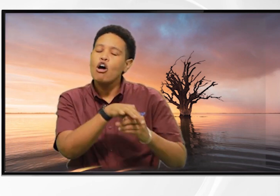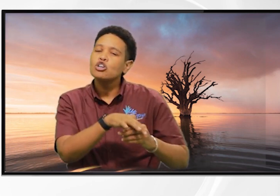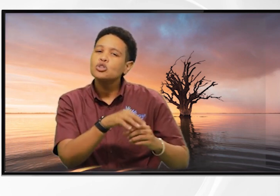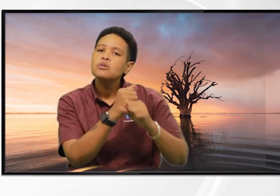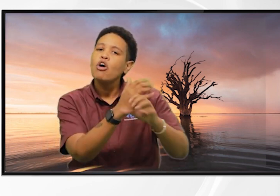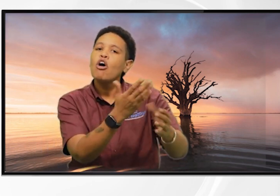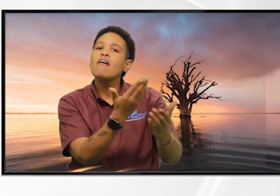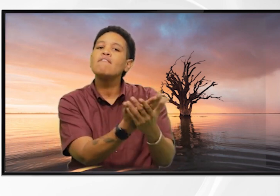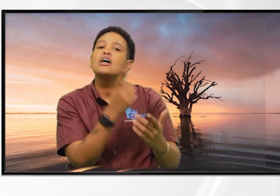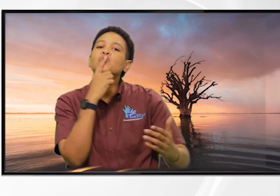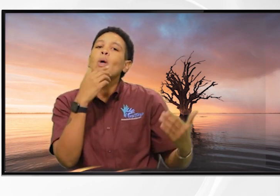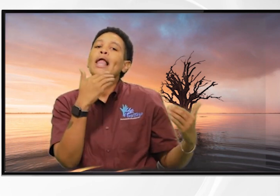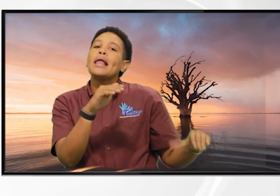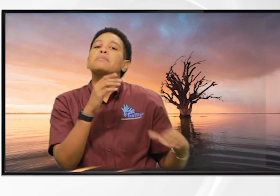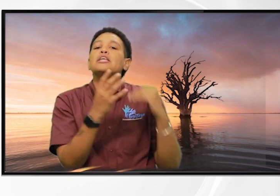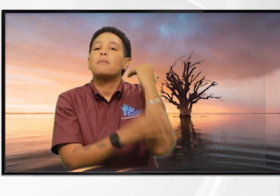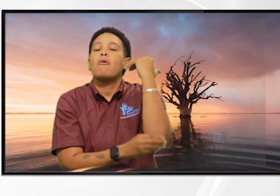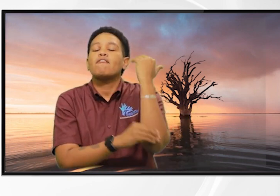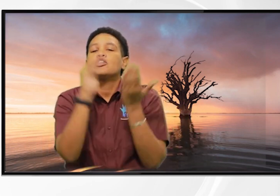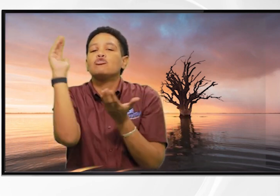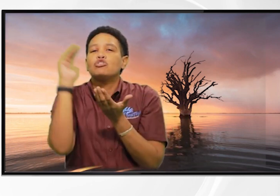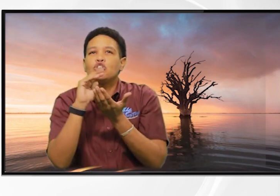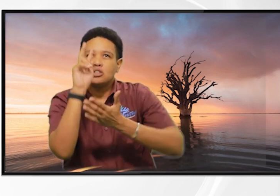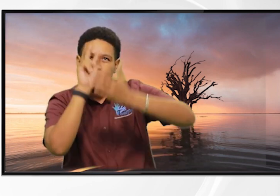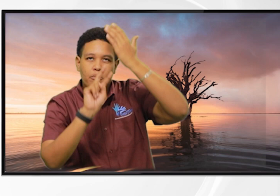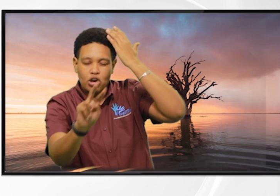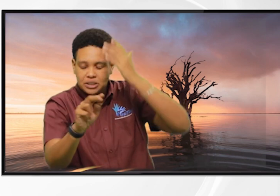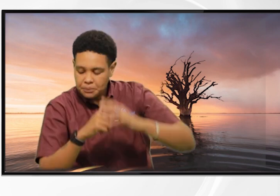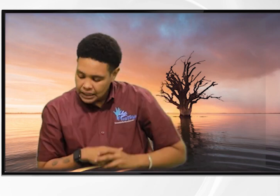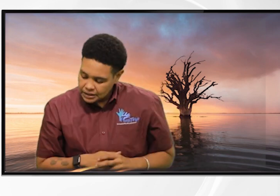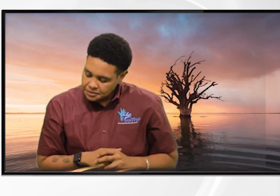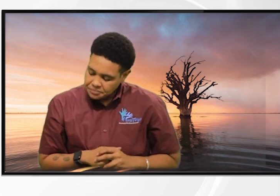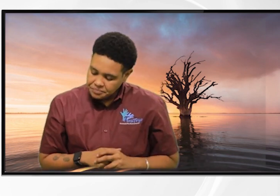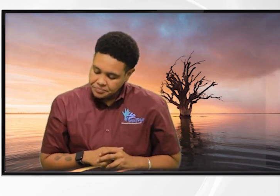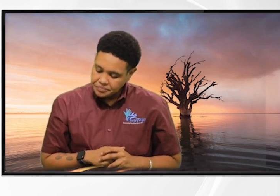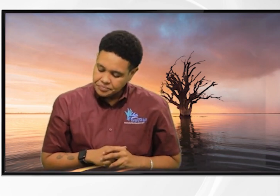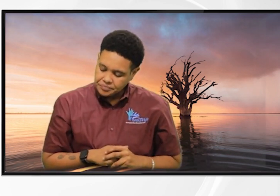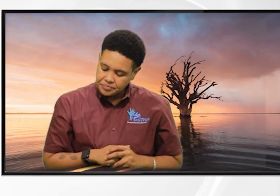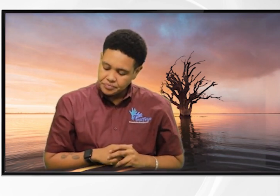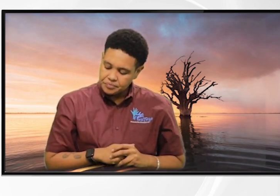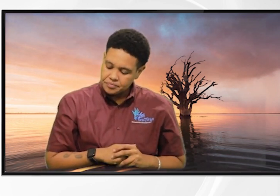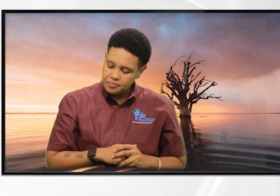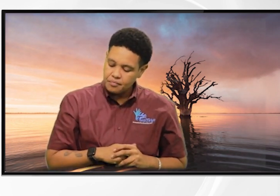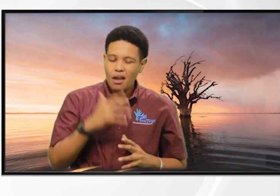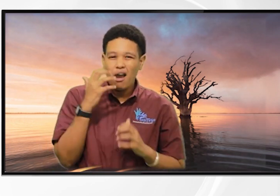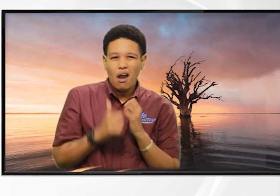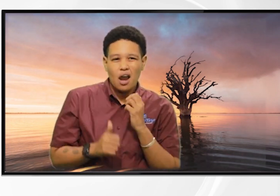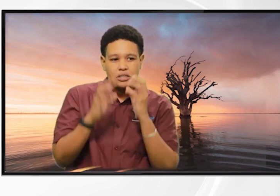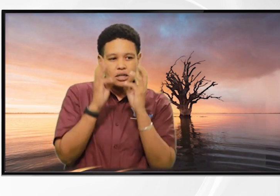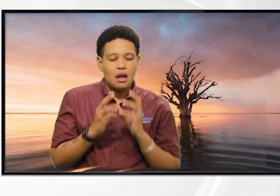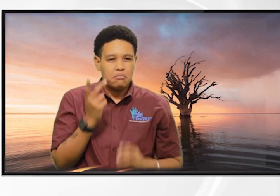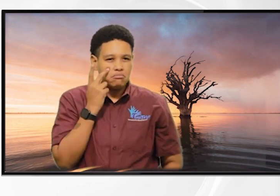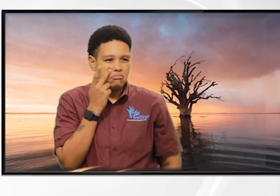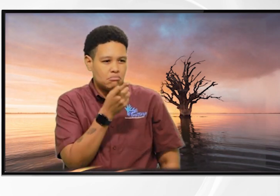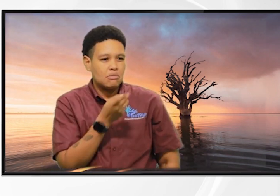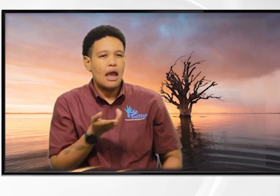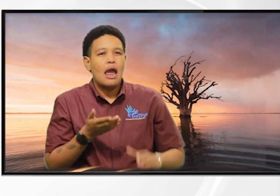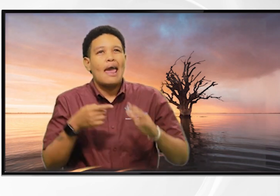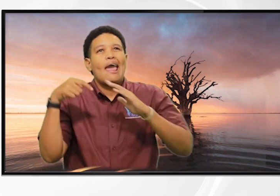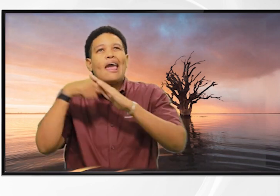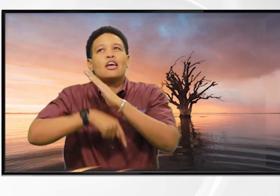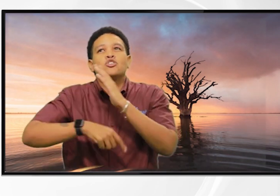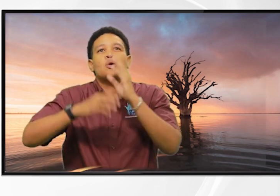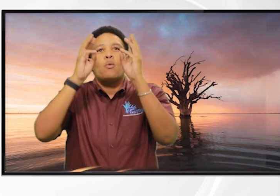factor to limiting poverty reduction prospects. Harsher climate conditions, example extreme temperatures,